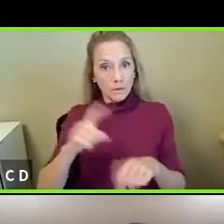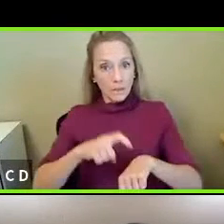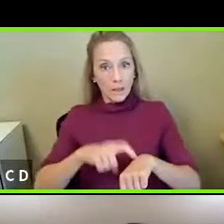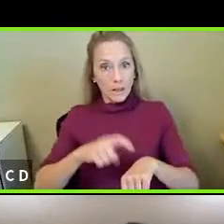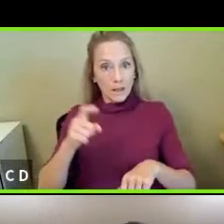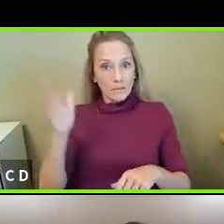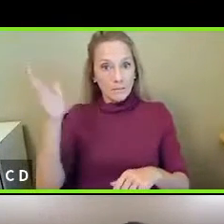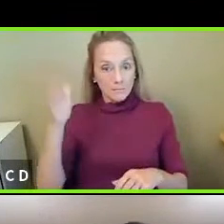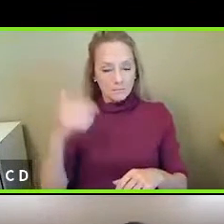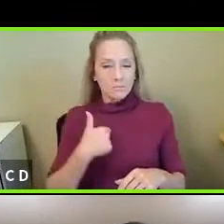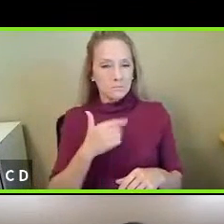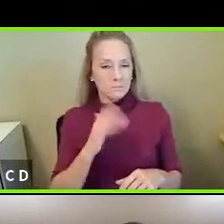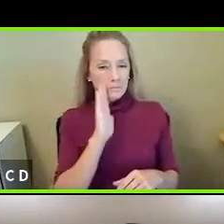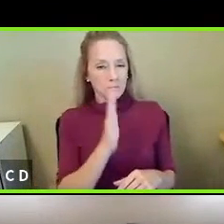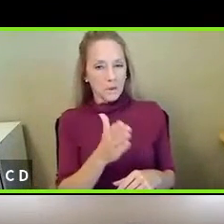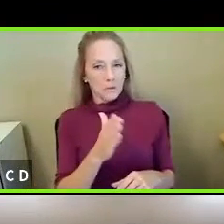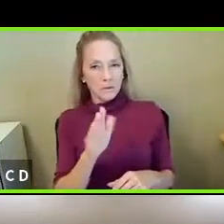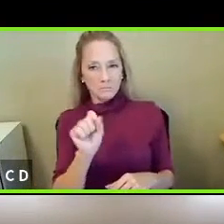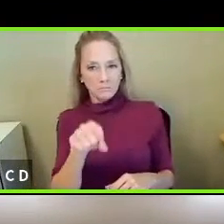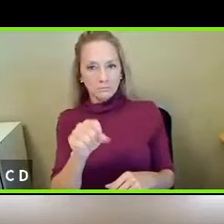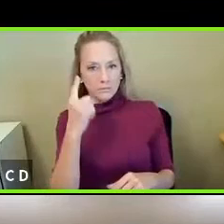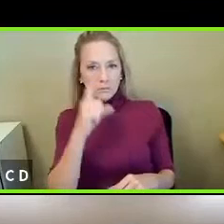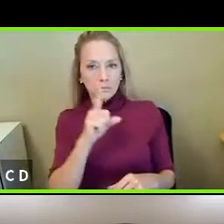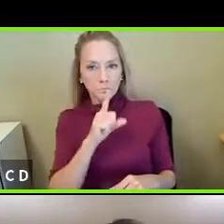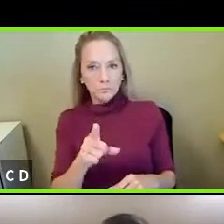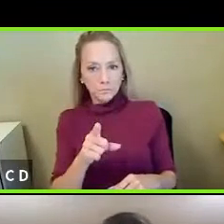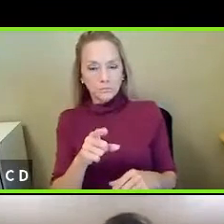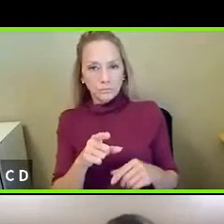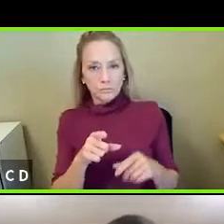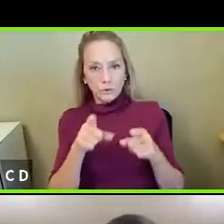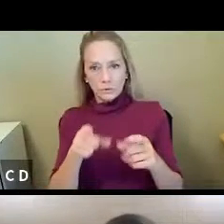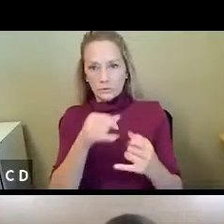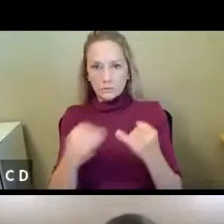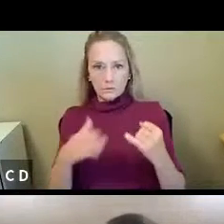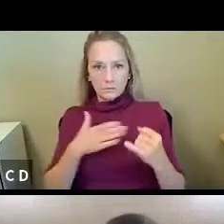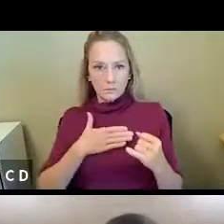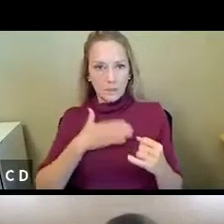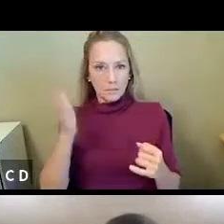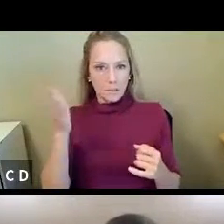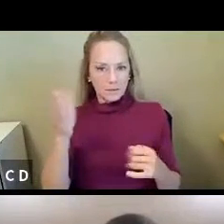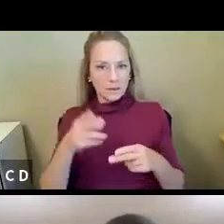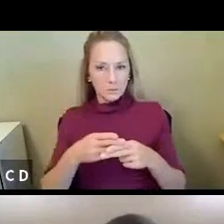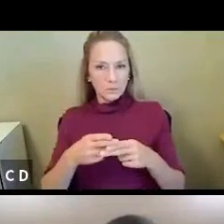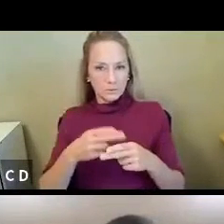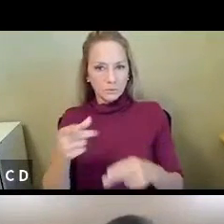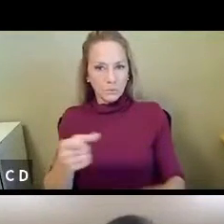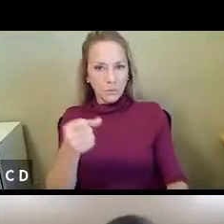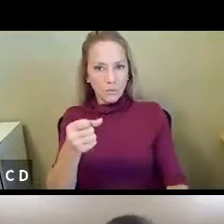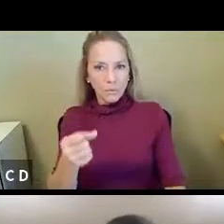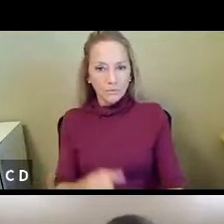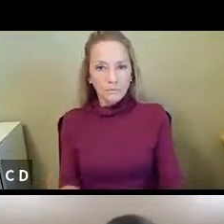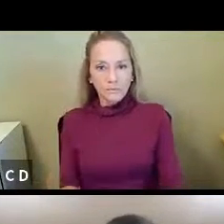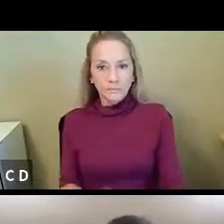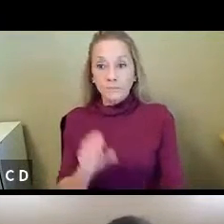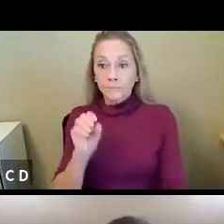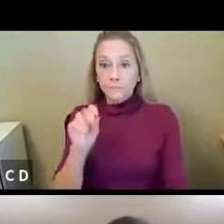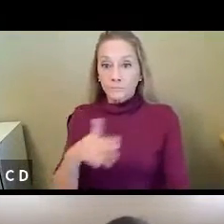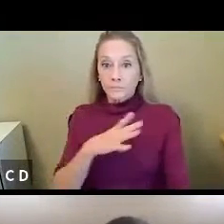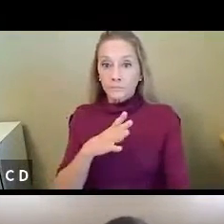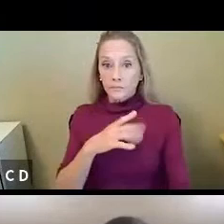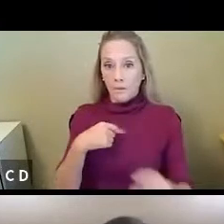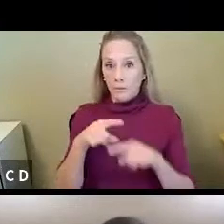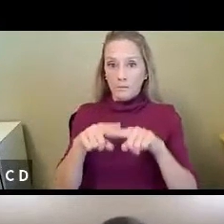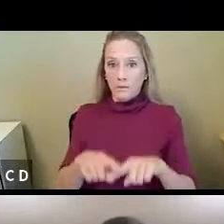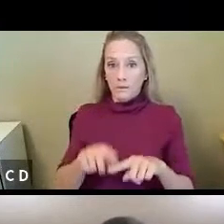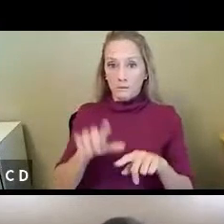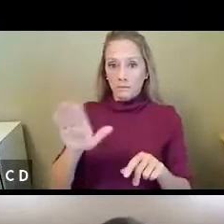I'll definitely address that when I kind of at the end of my presentation here in just a minute. So I guess we rely on them